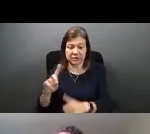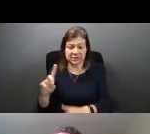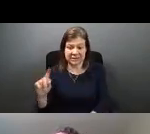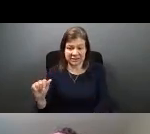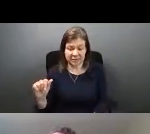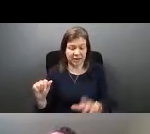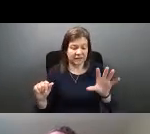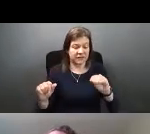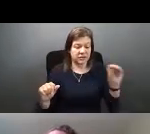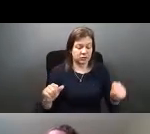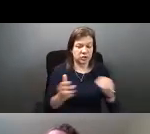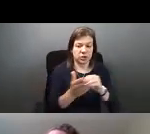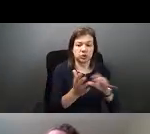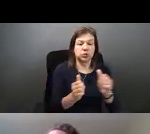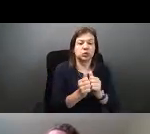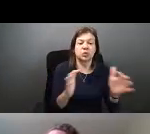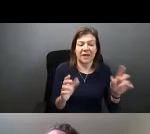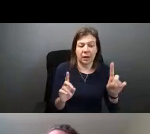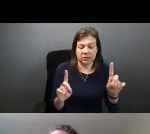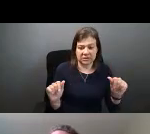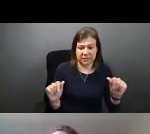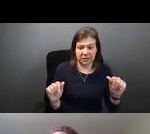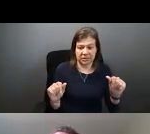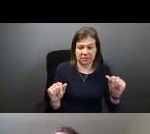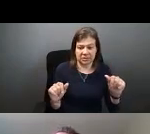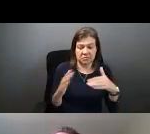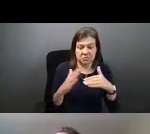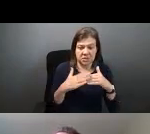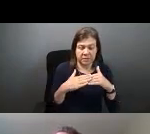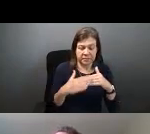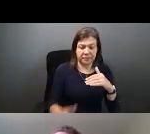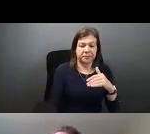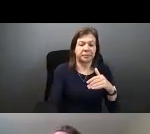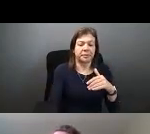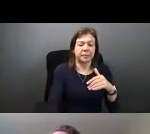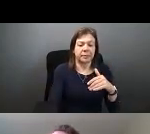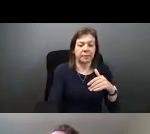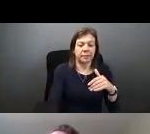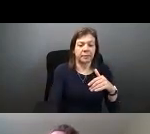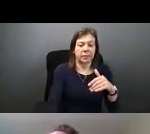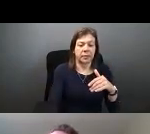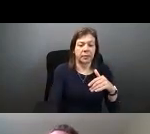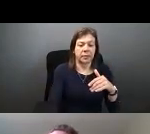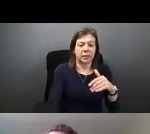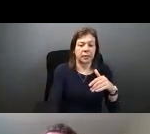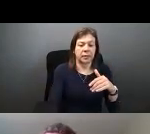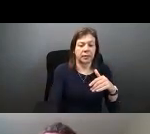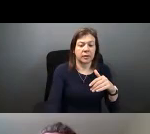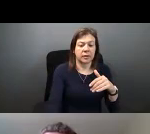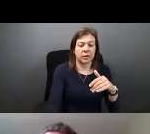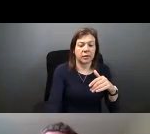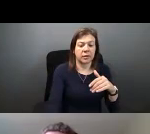disabilities, 50% students without disabilities. If you want to include